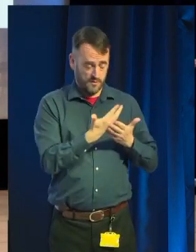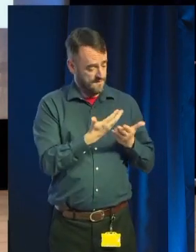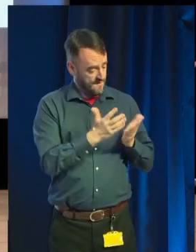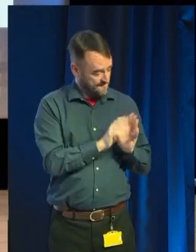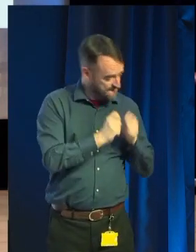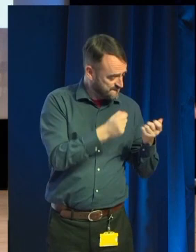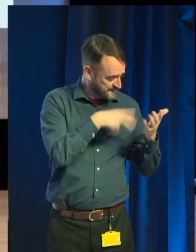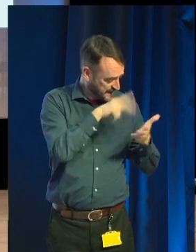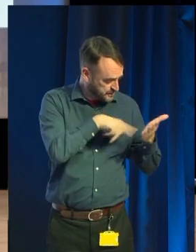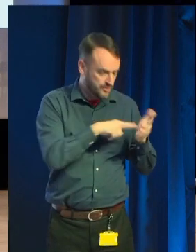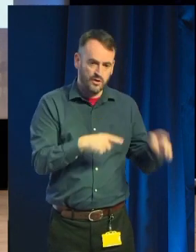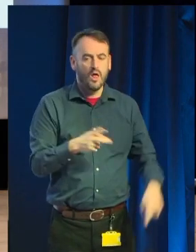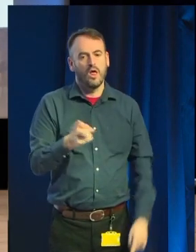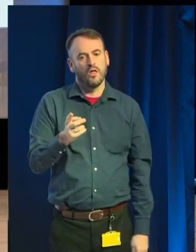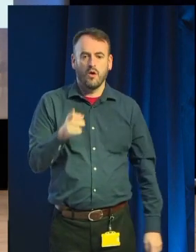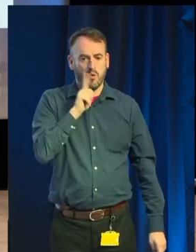again passive